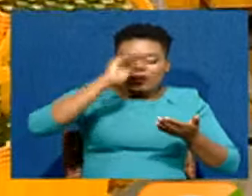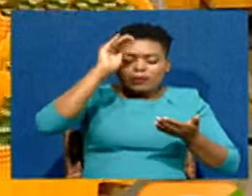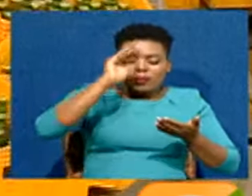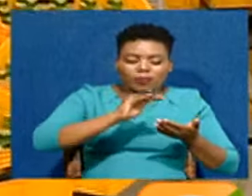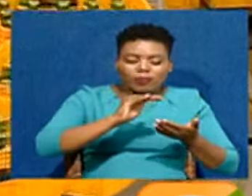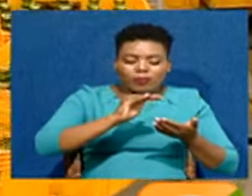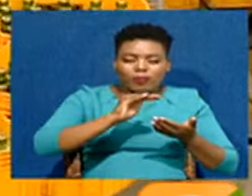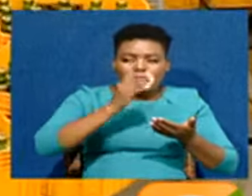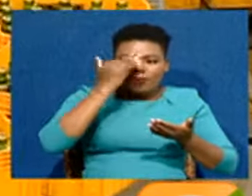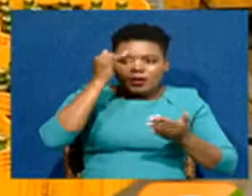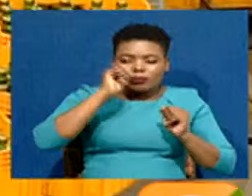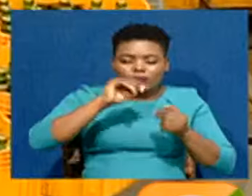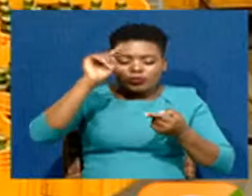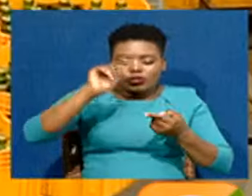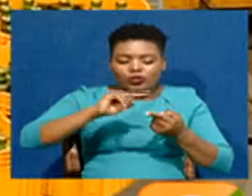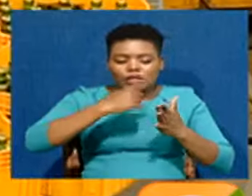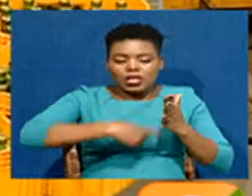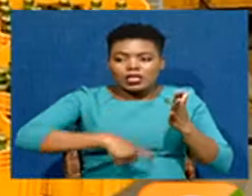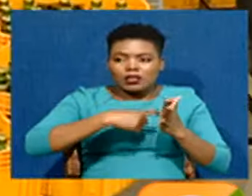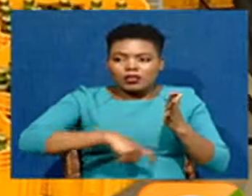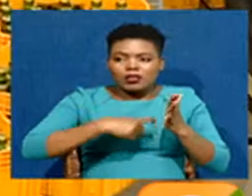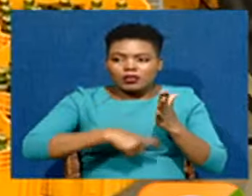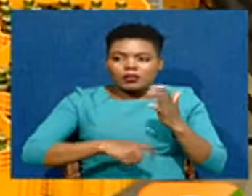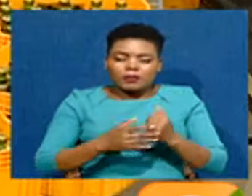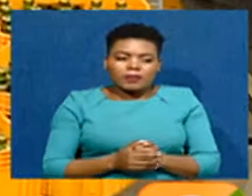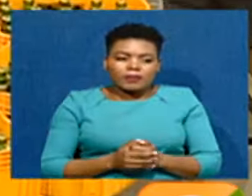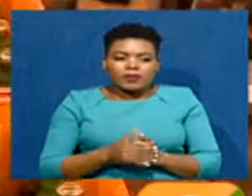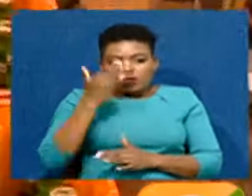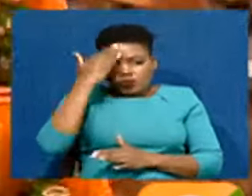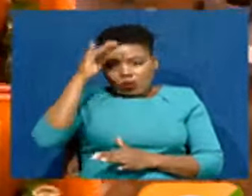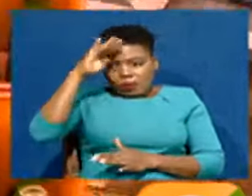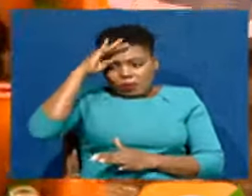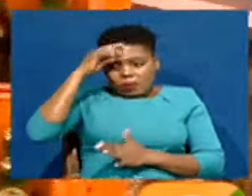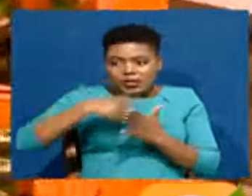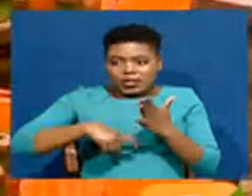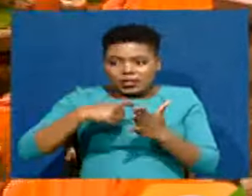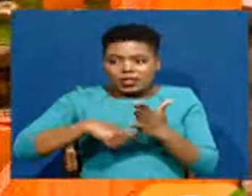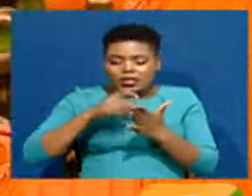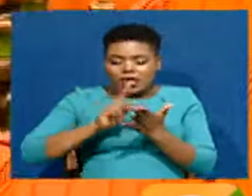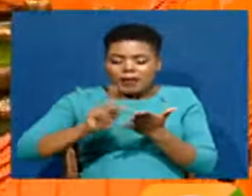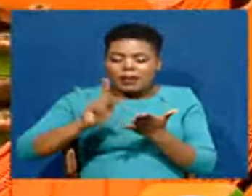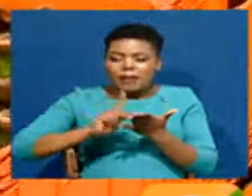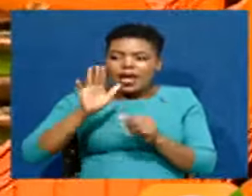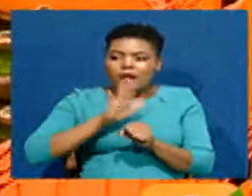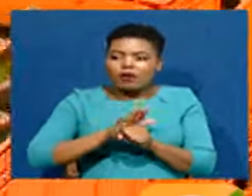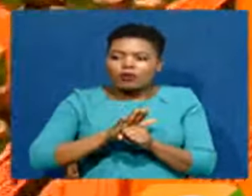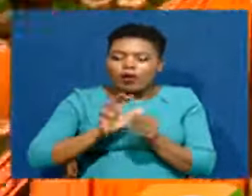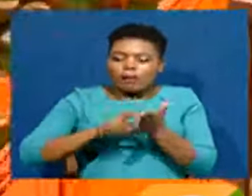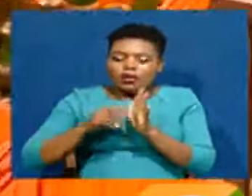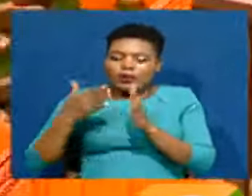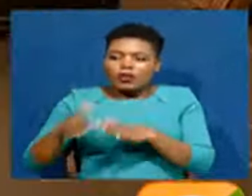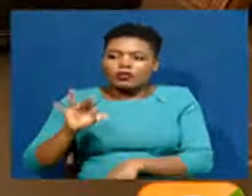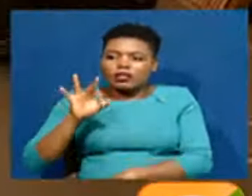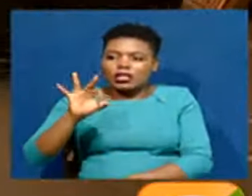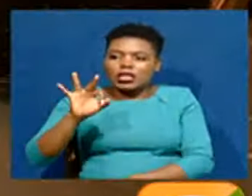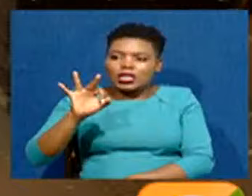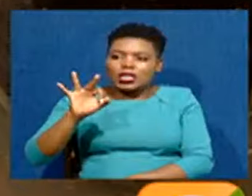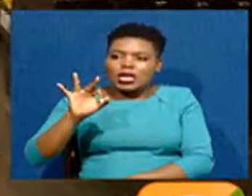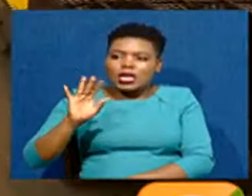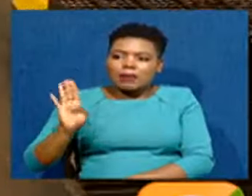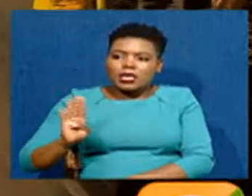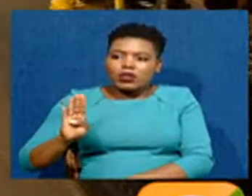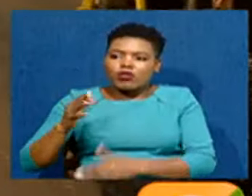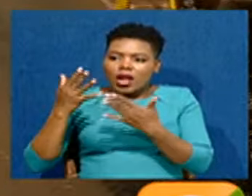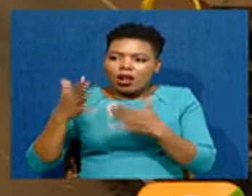current 18 billion shillings that comes from spirits alone, cutting that by at least 3 billion shillings to 15 billion shillings